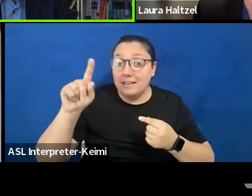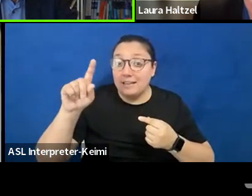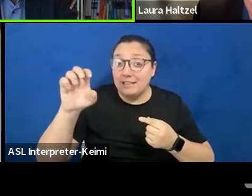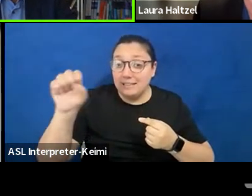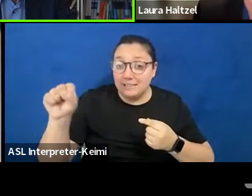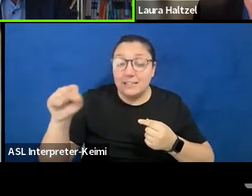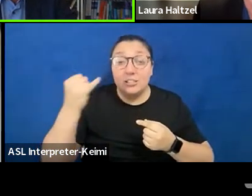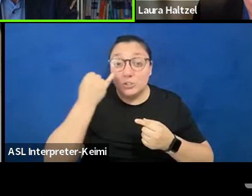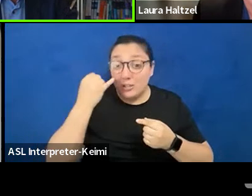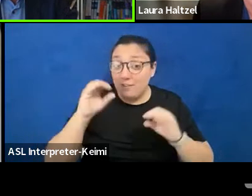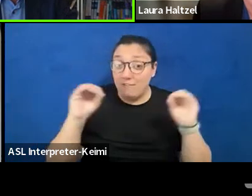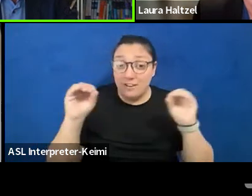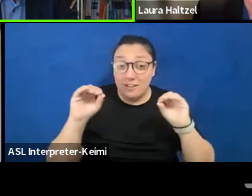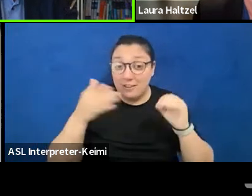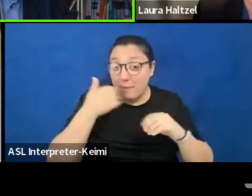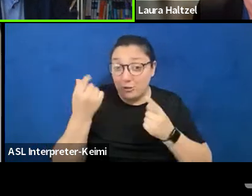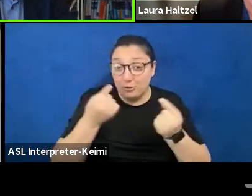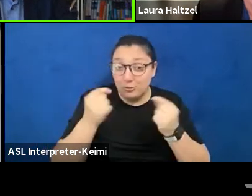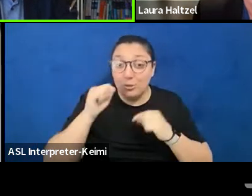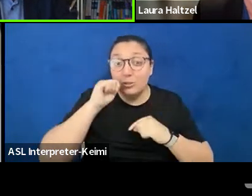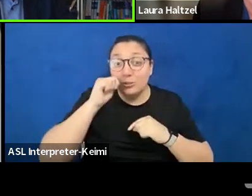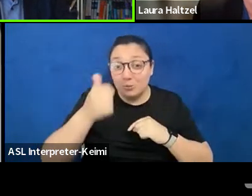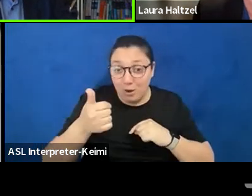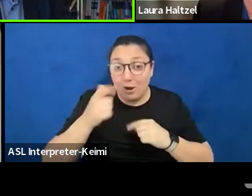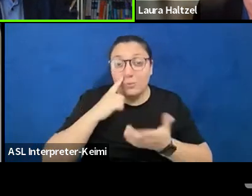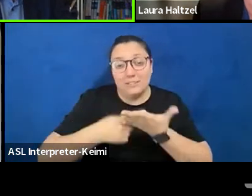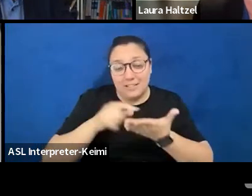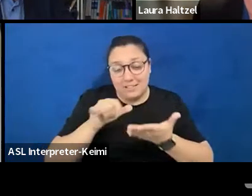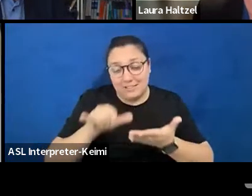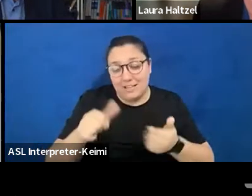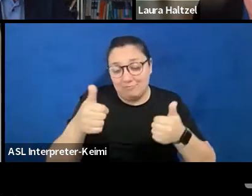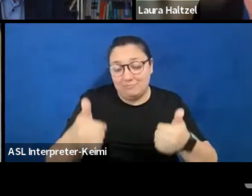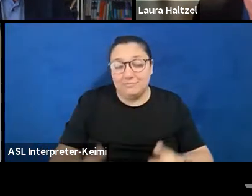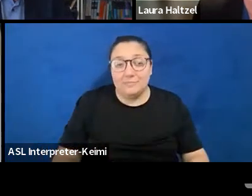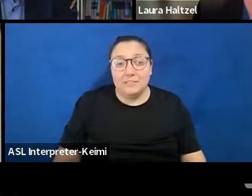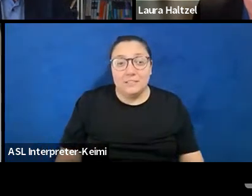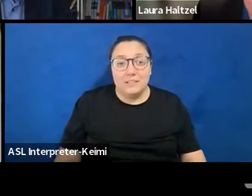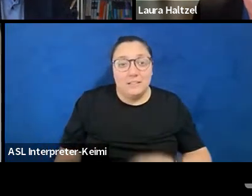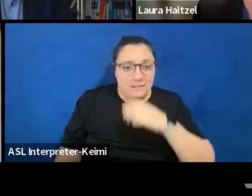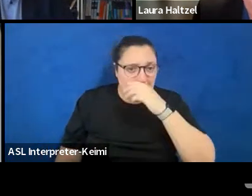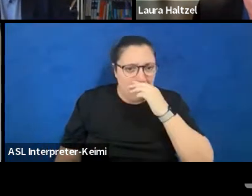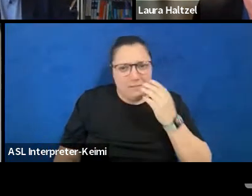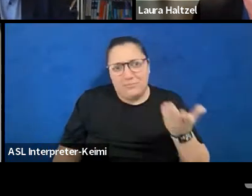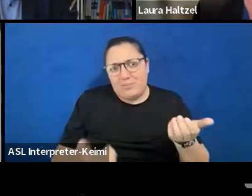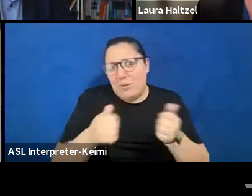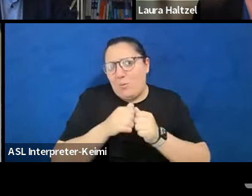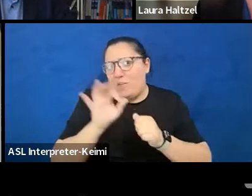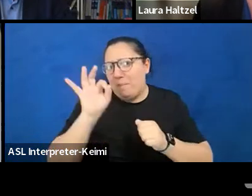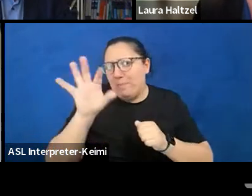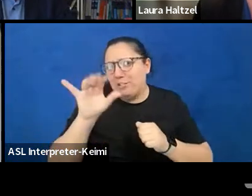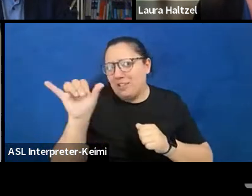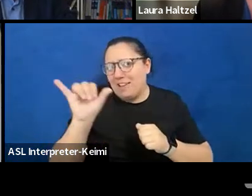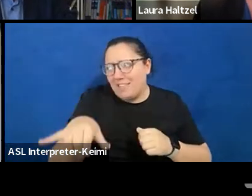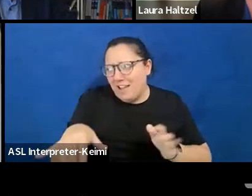nothing better to do with your lives, 10 o'clock tomorrow on debt ceiling, Senate Budget Committee. Well, with a pitch like that, I'll definitely be there.